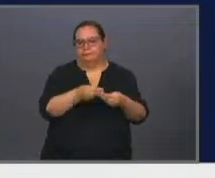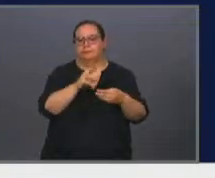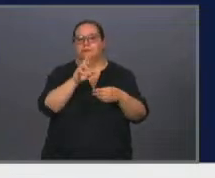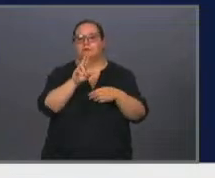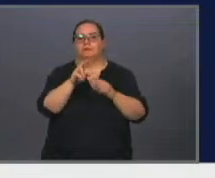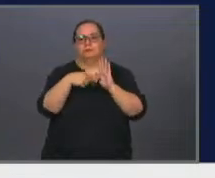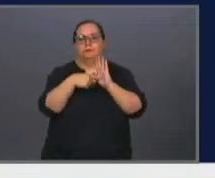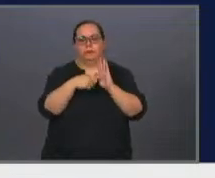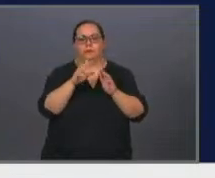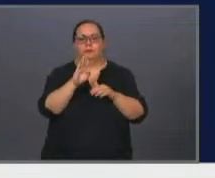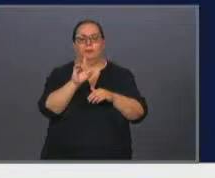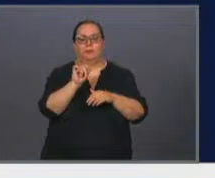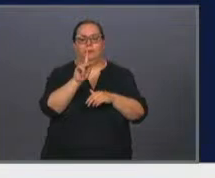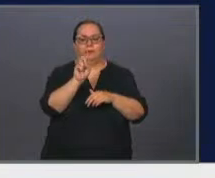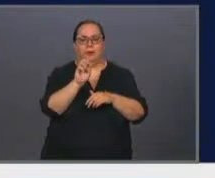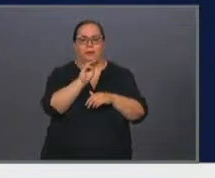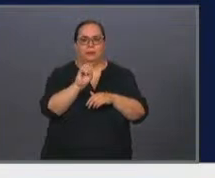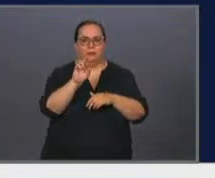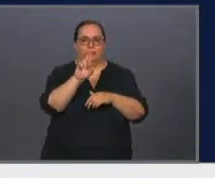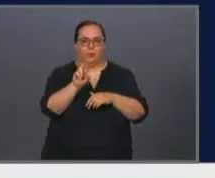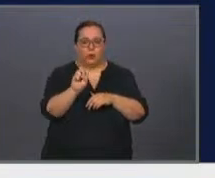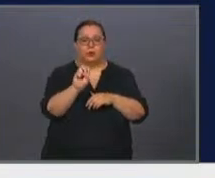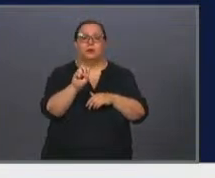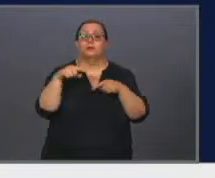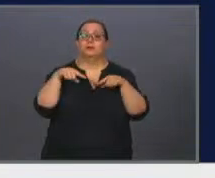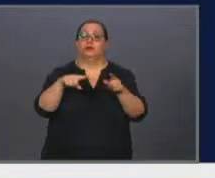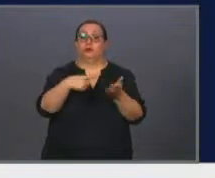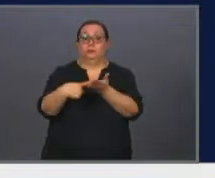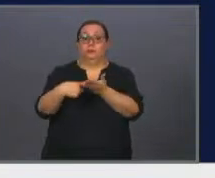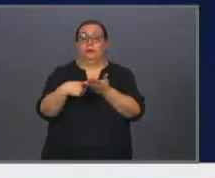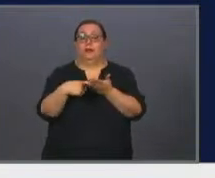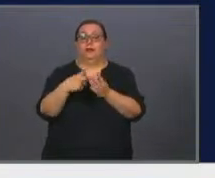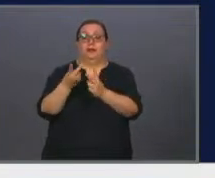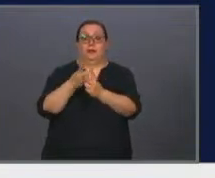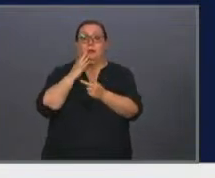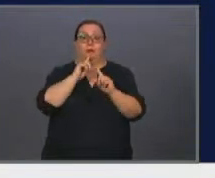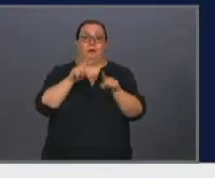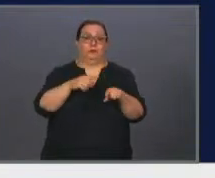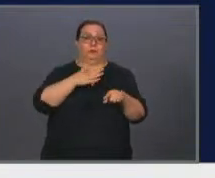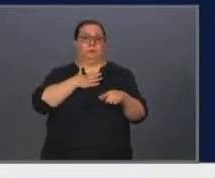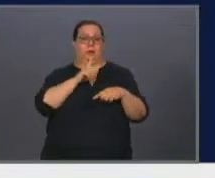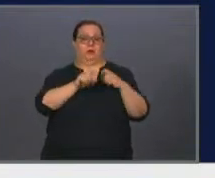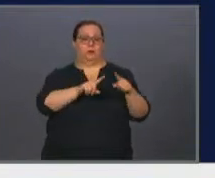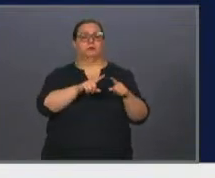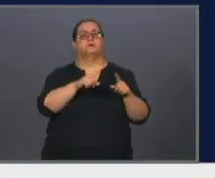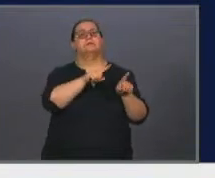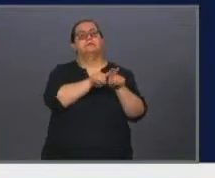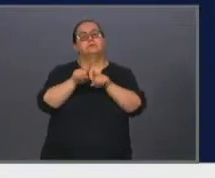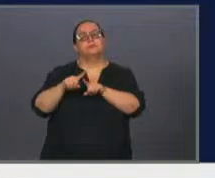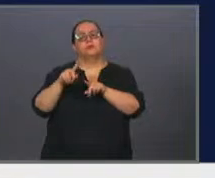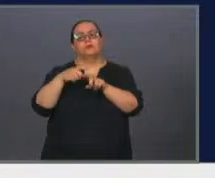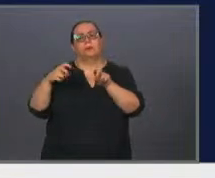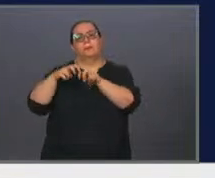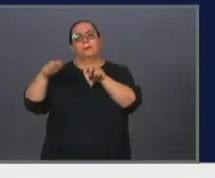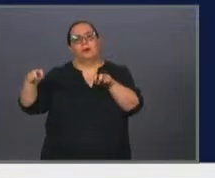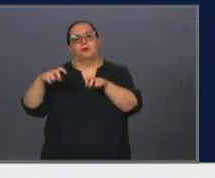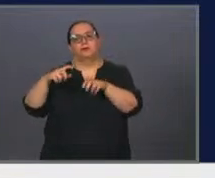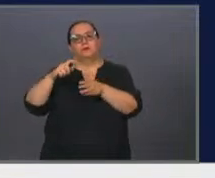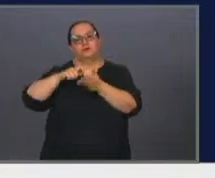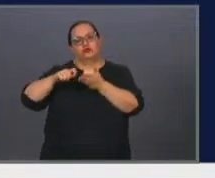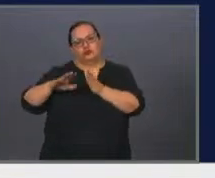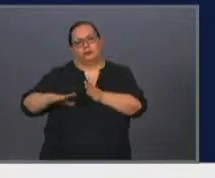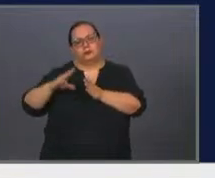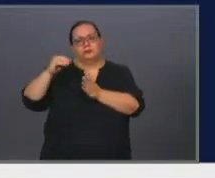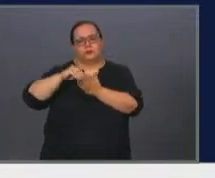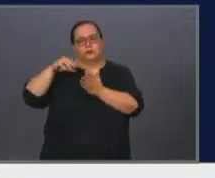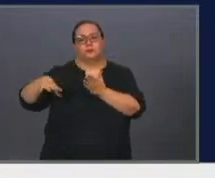During this debate, Mr. Jones and Mr. Moore will be answering my questions, as well as those from a panel of journalists and students. You're also